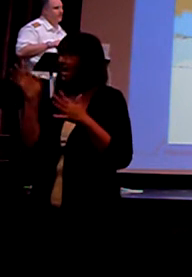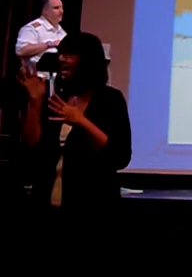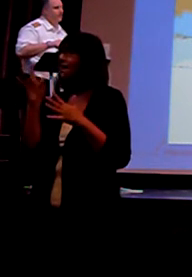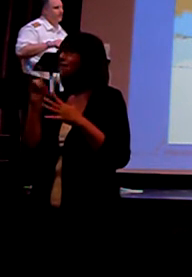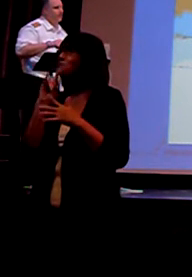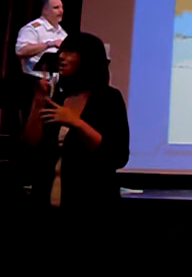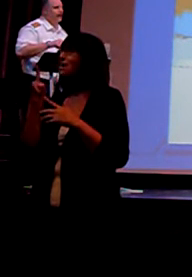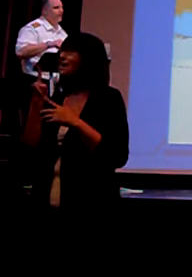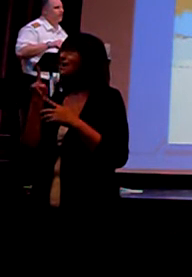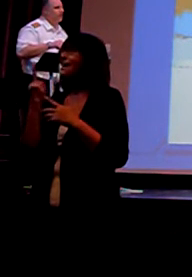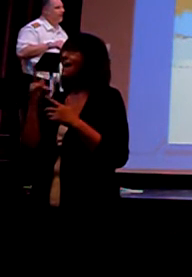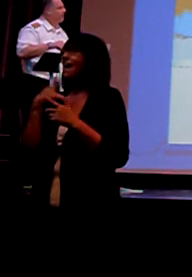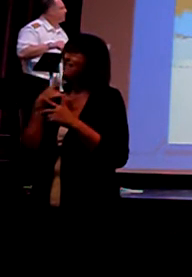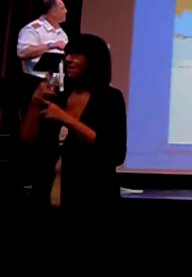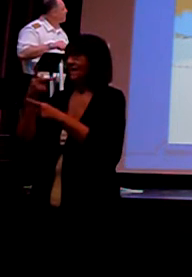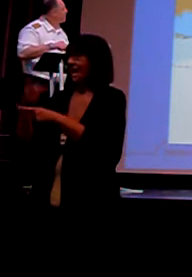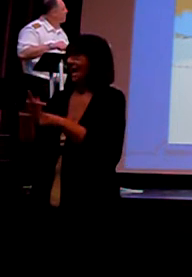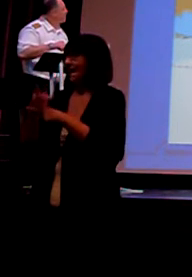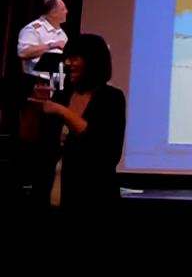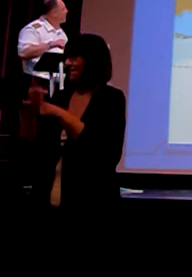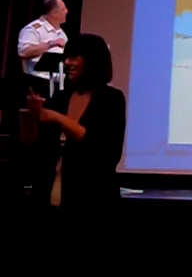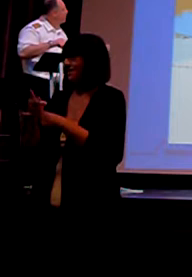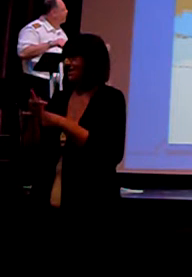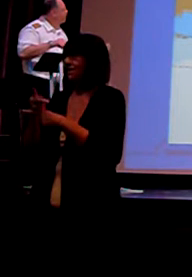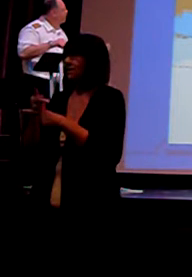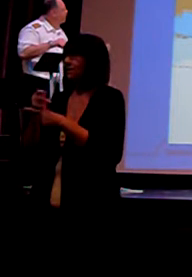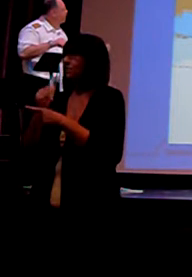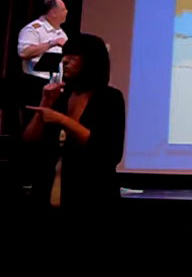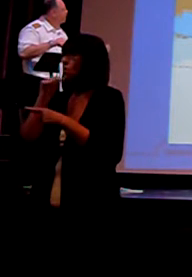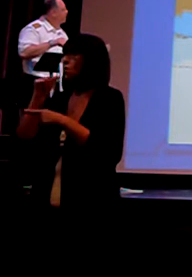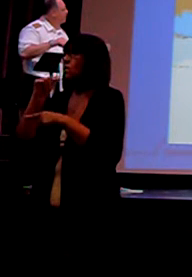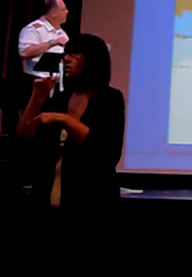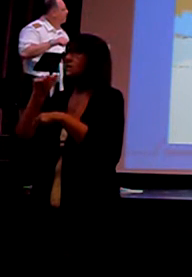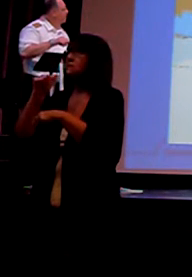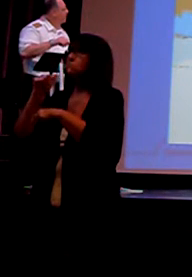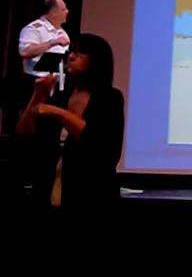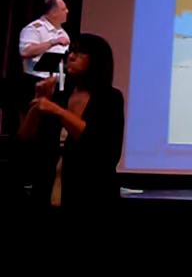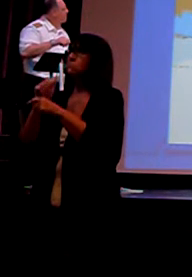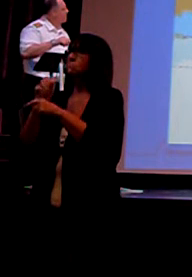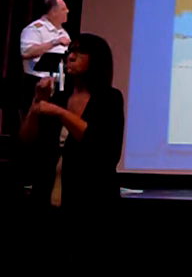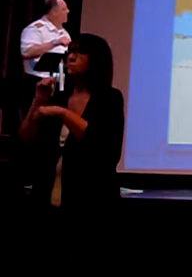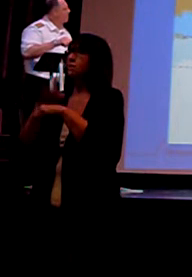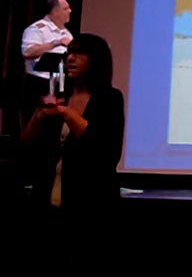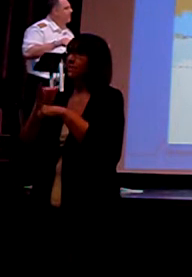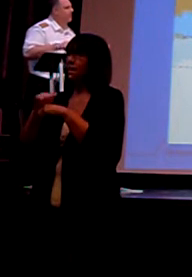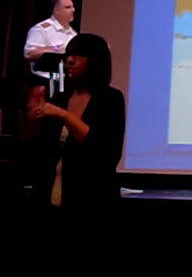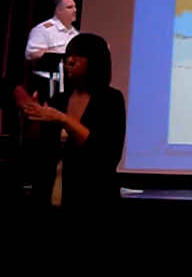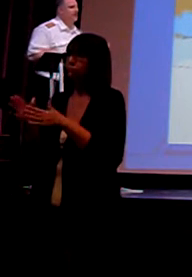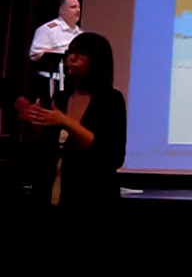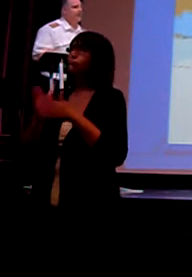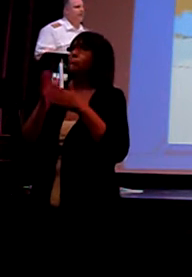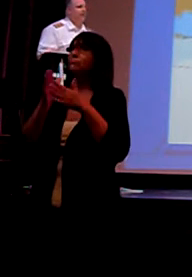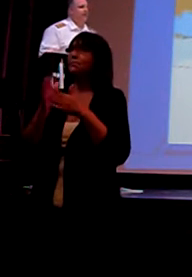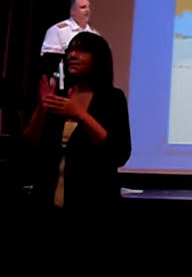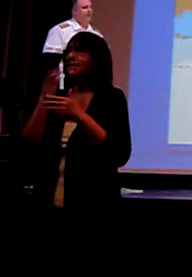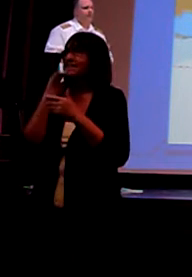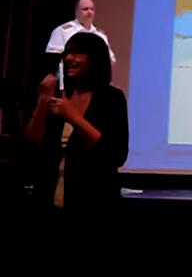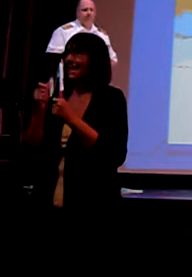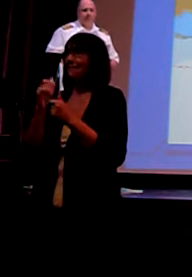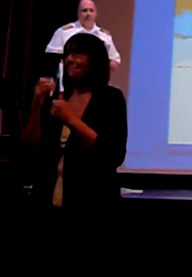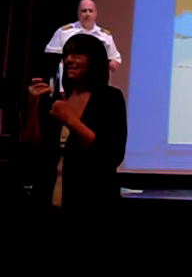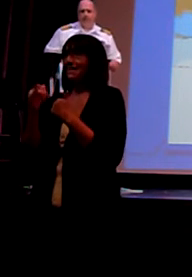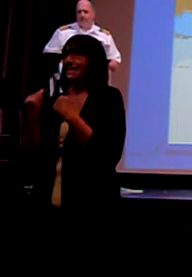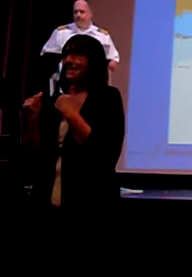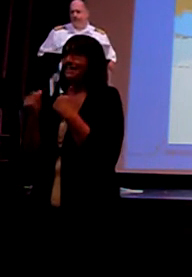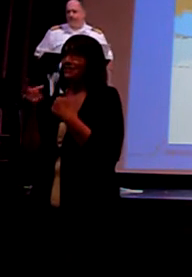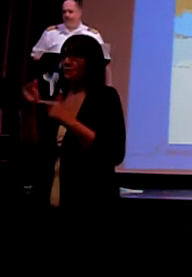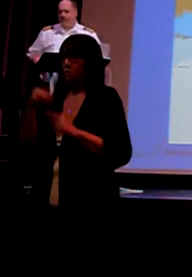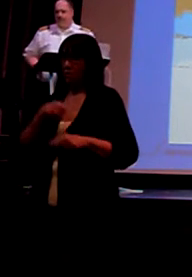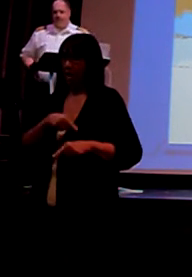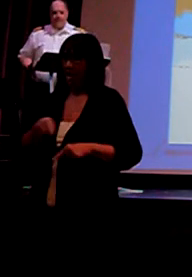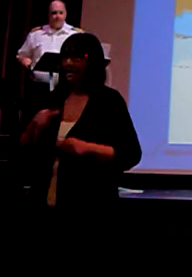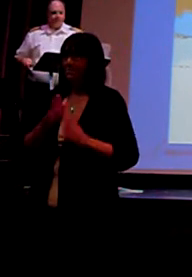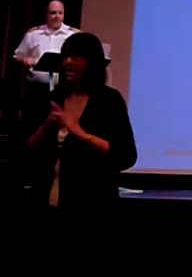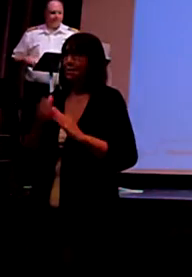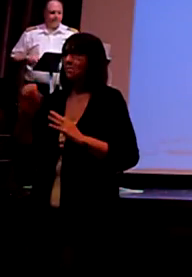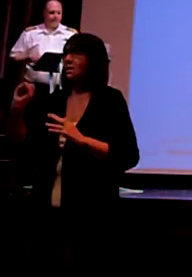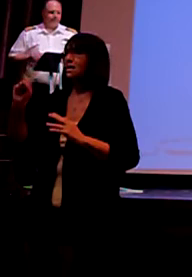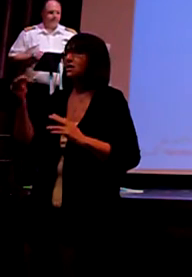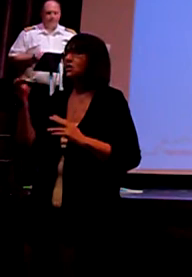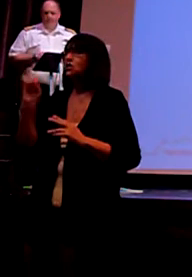you would have to be careful so you don't set up too much into this area here because then it can be a little shallow.